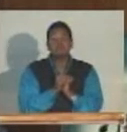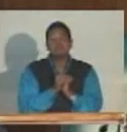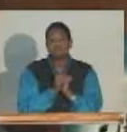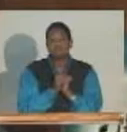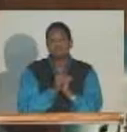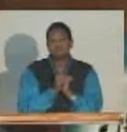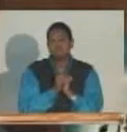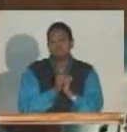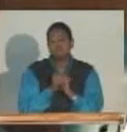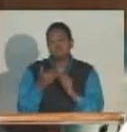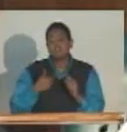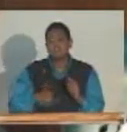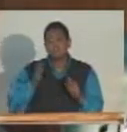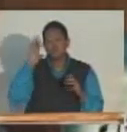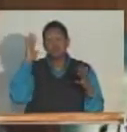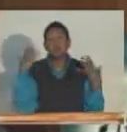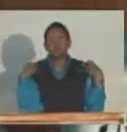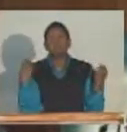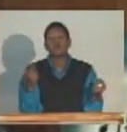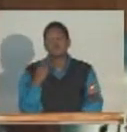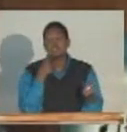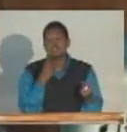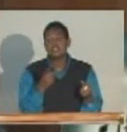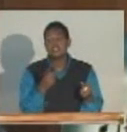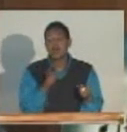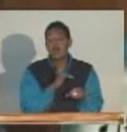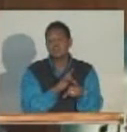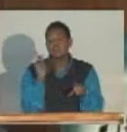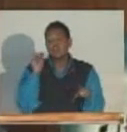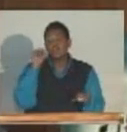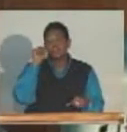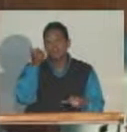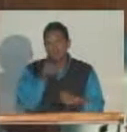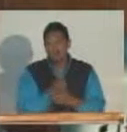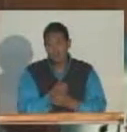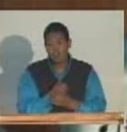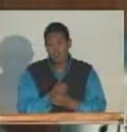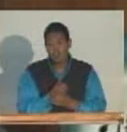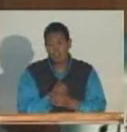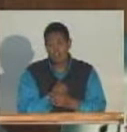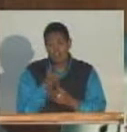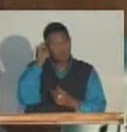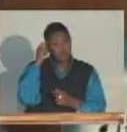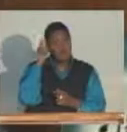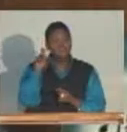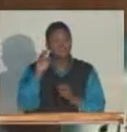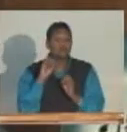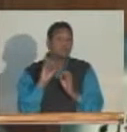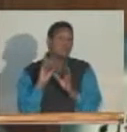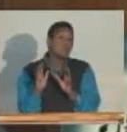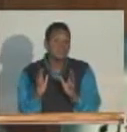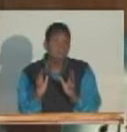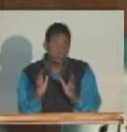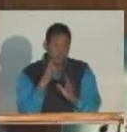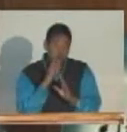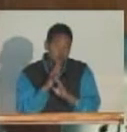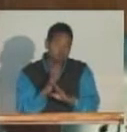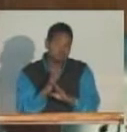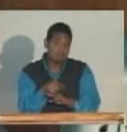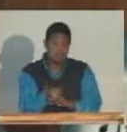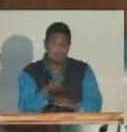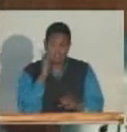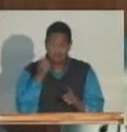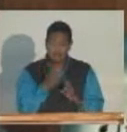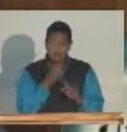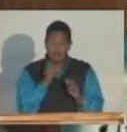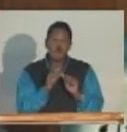and I'm going to be bold enough to say as early as tomorrow, because there should be nothing to prevent it from